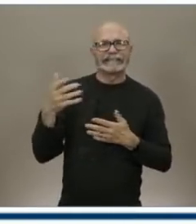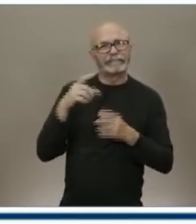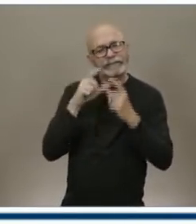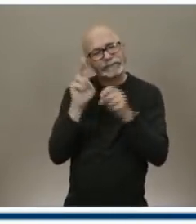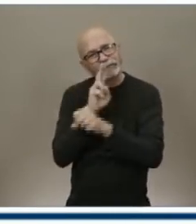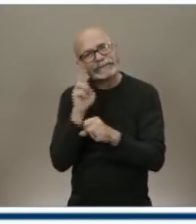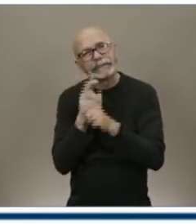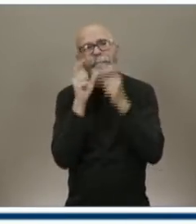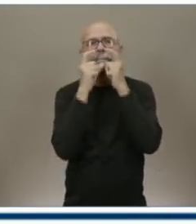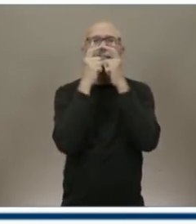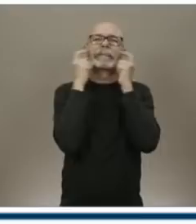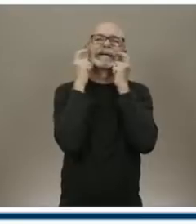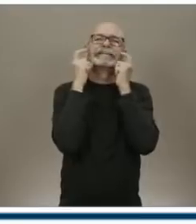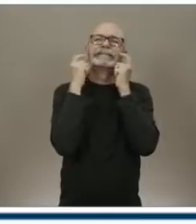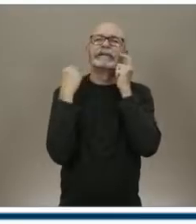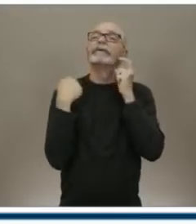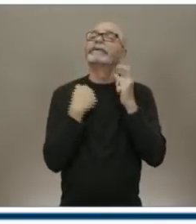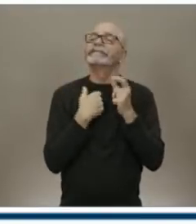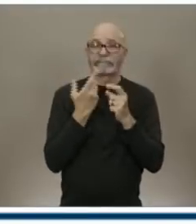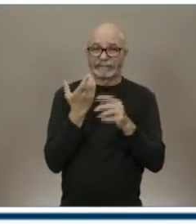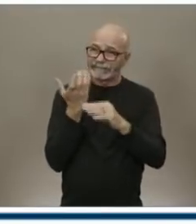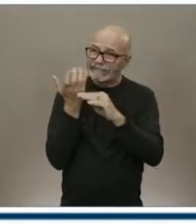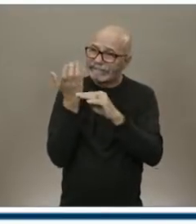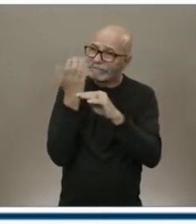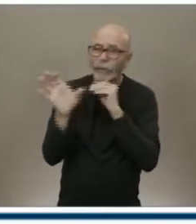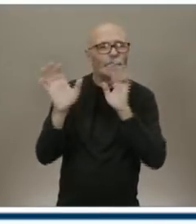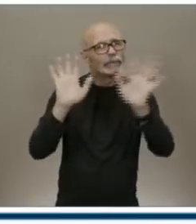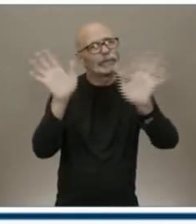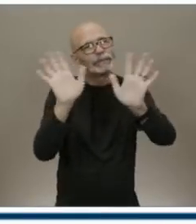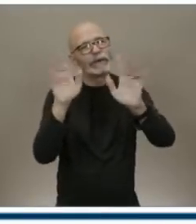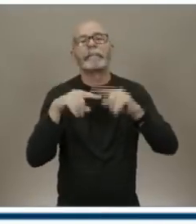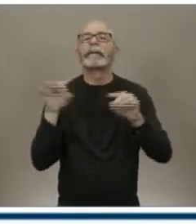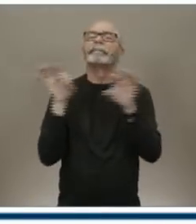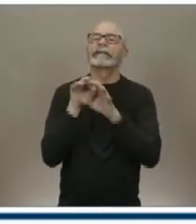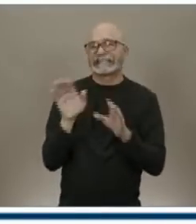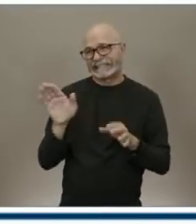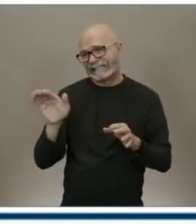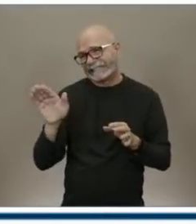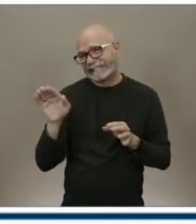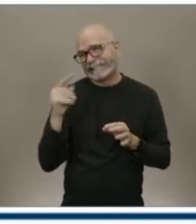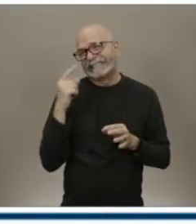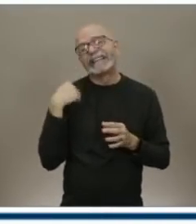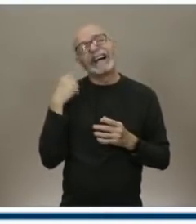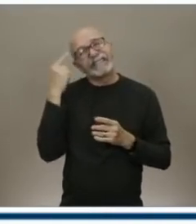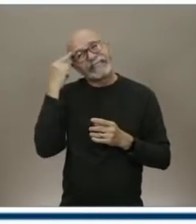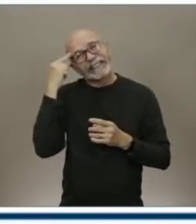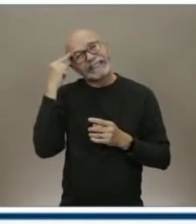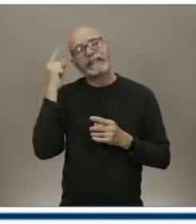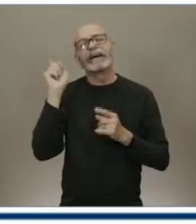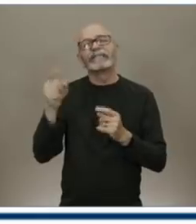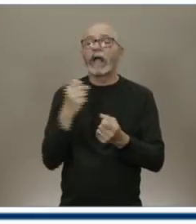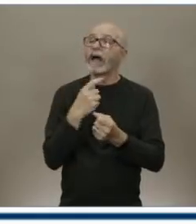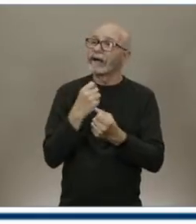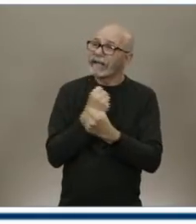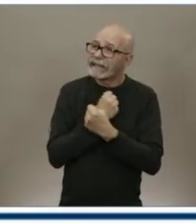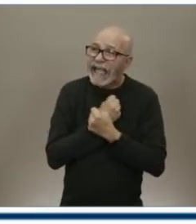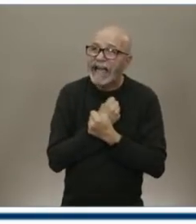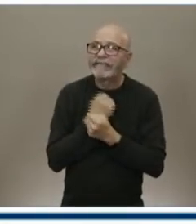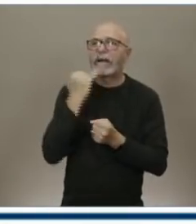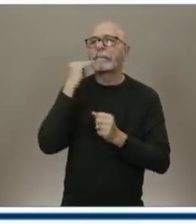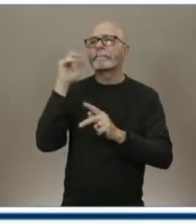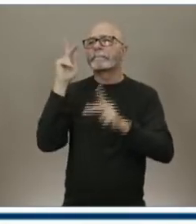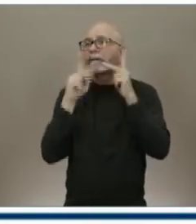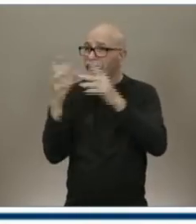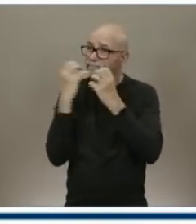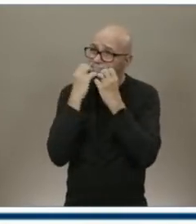But we are asking each other just to think about this for a moment in time. If you have anybody that you love and you care about, anyone that's really important